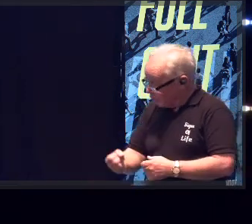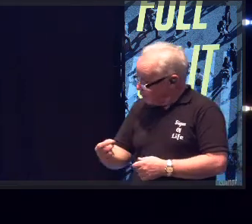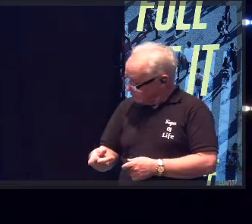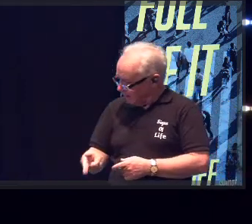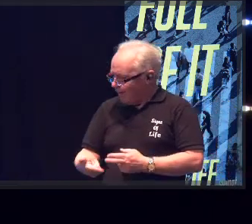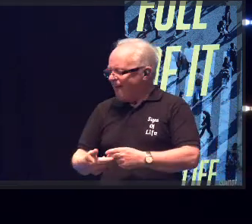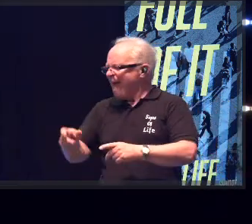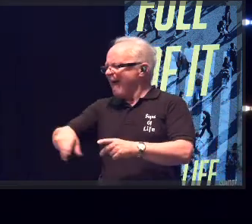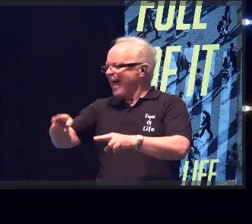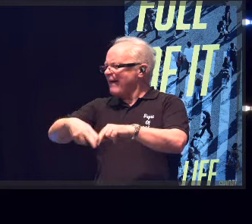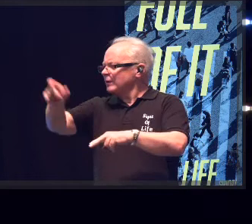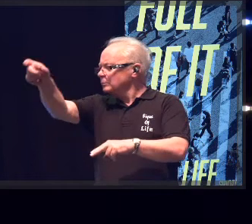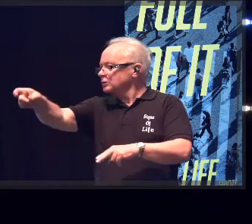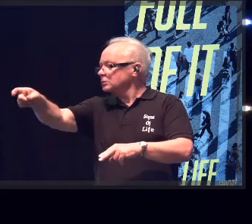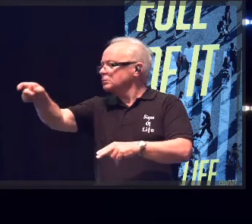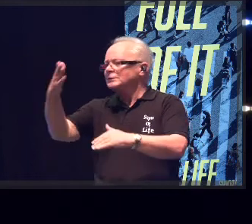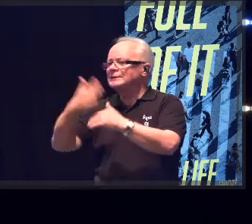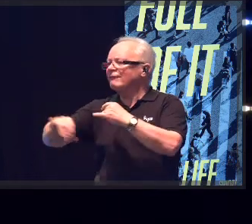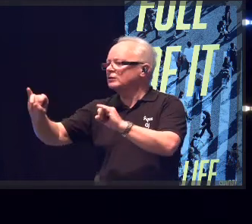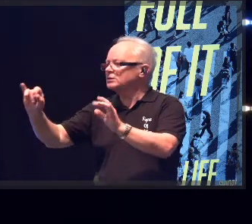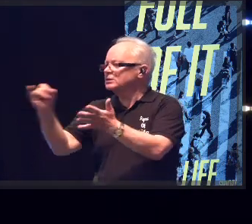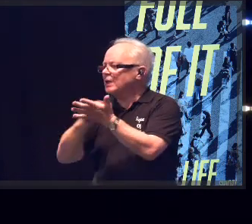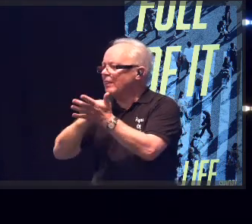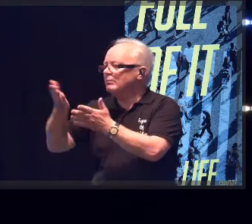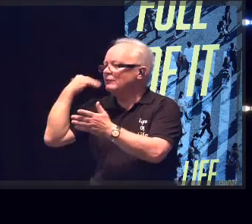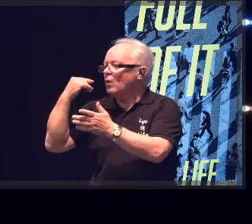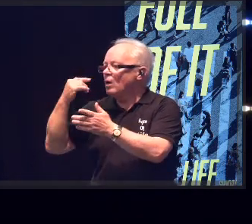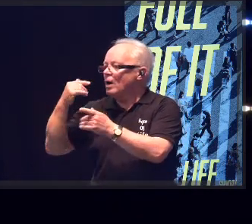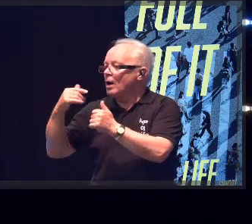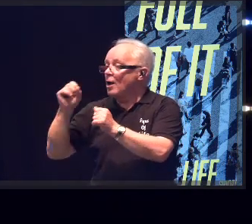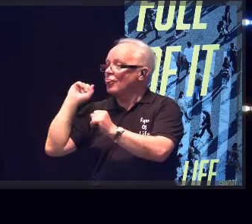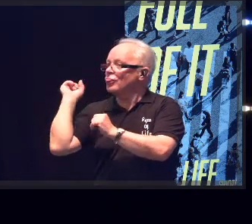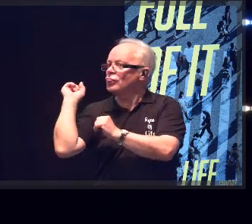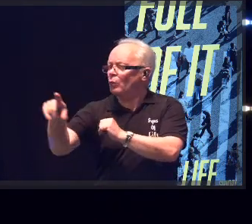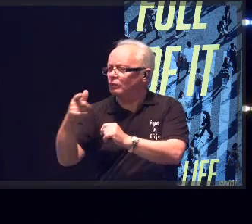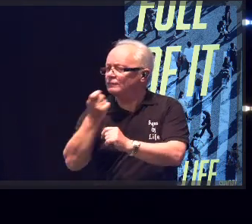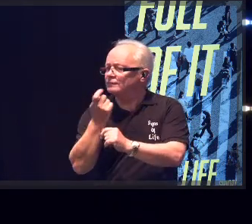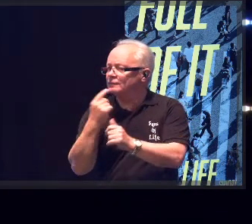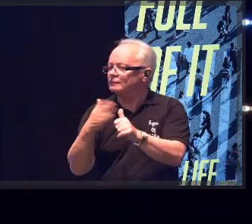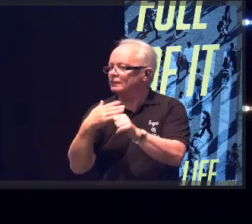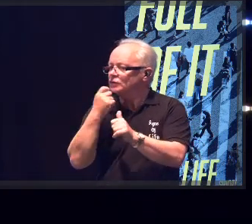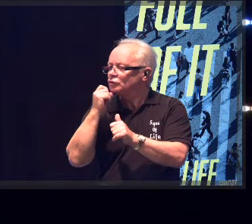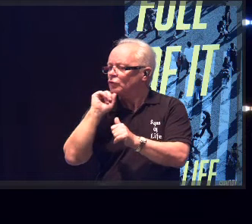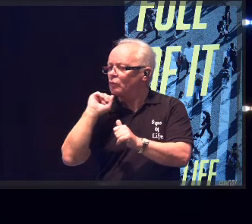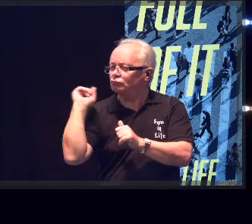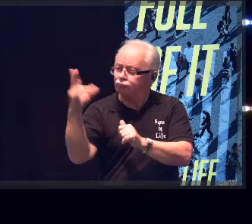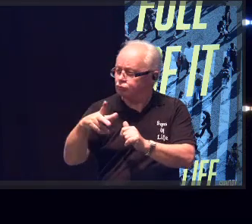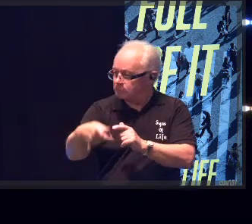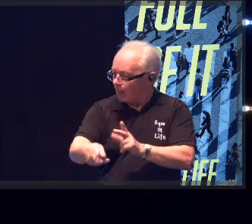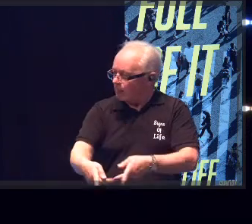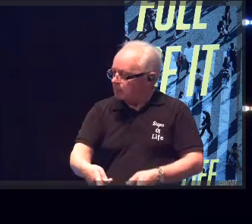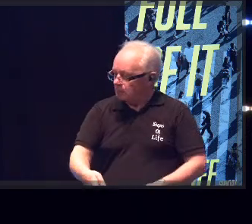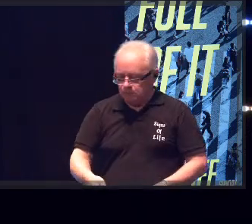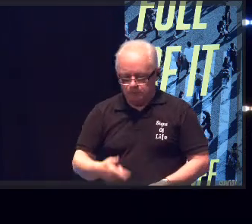has never sinned throw the first stone. Then he stooped down again and wrote in the dust. When the accusers heard this, they slipped